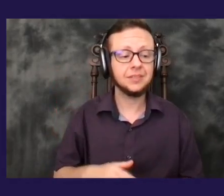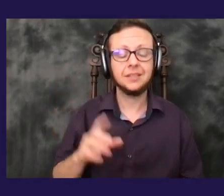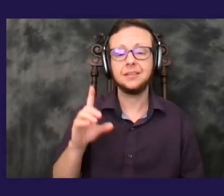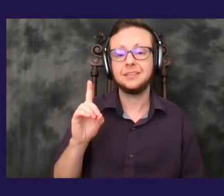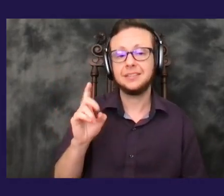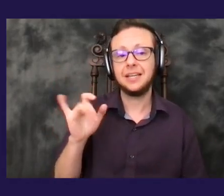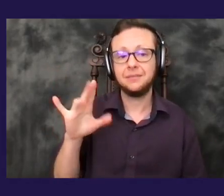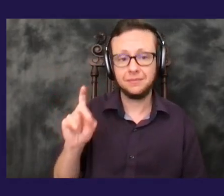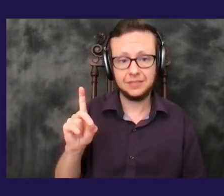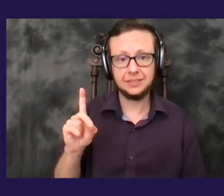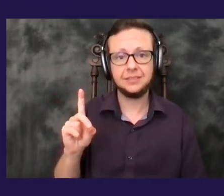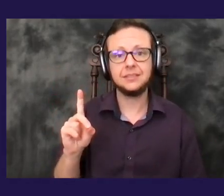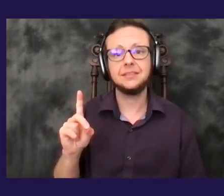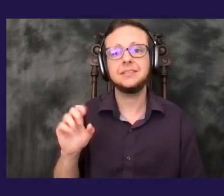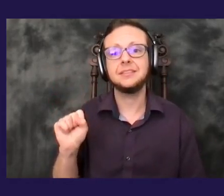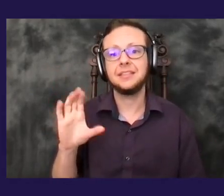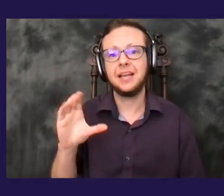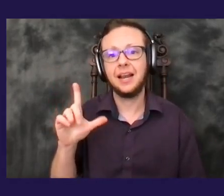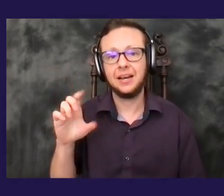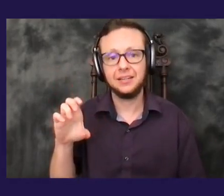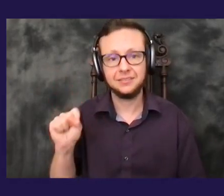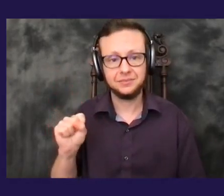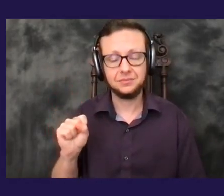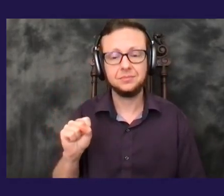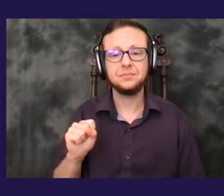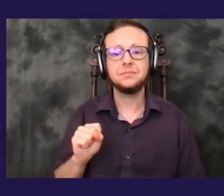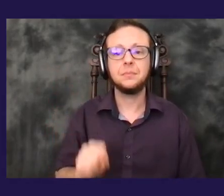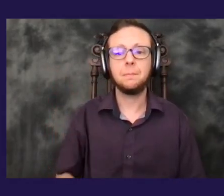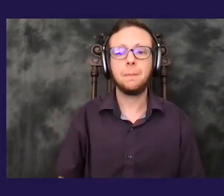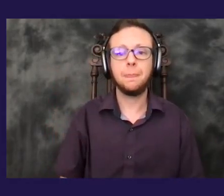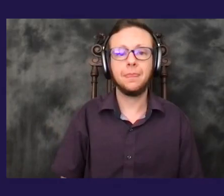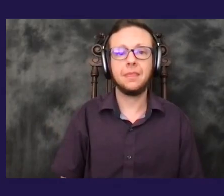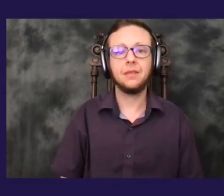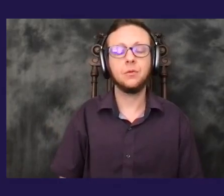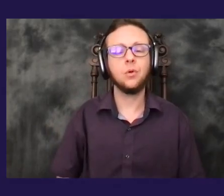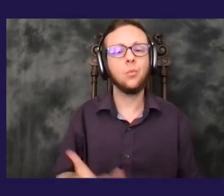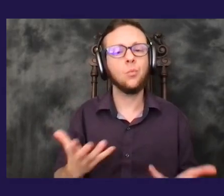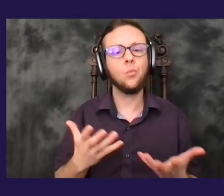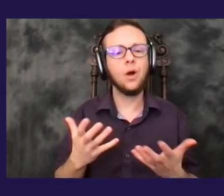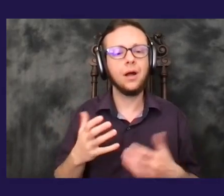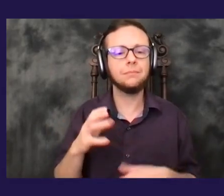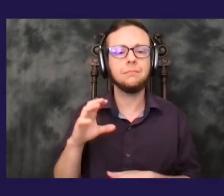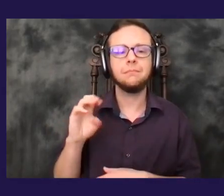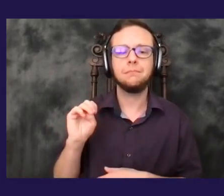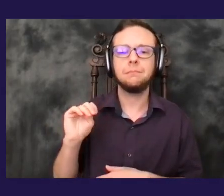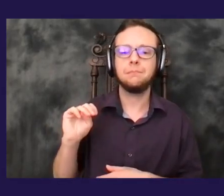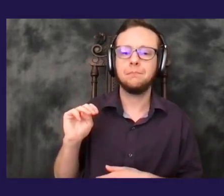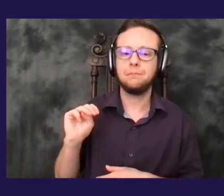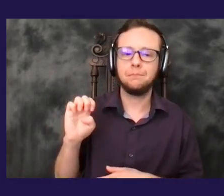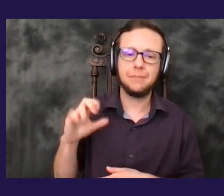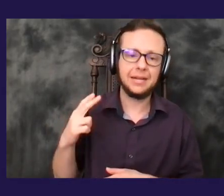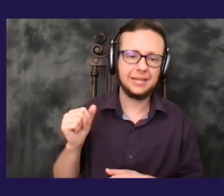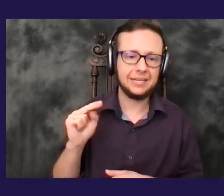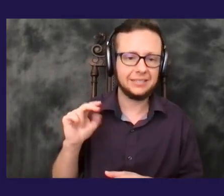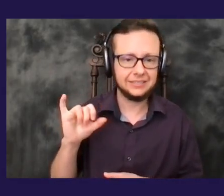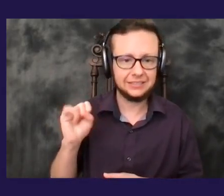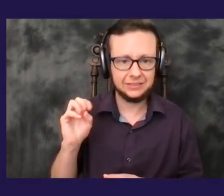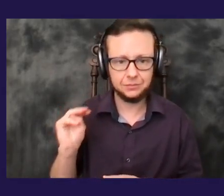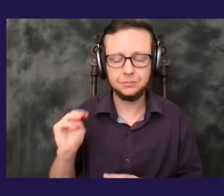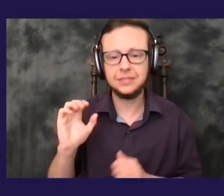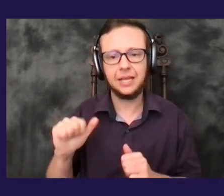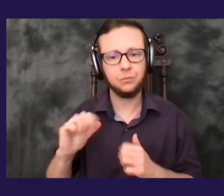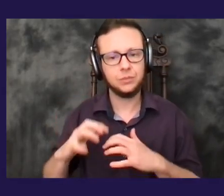Scales. David, what mechanisms can we put in place to enhance some capacities here in terms of